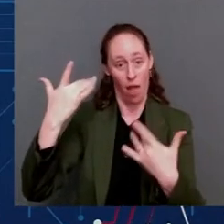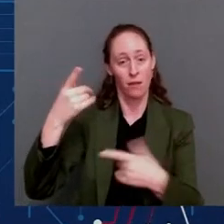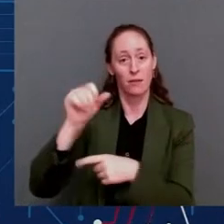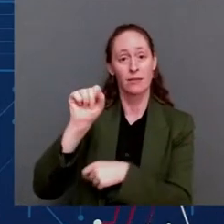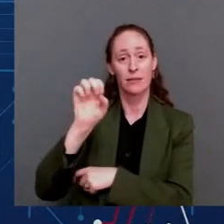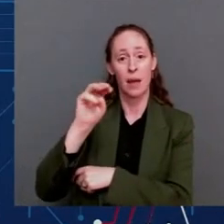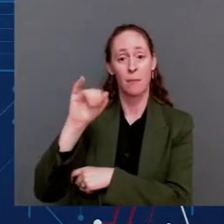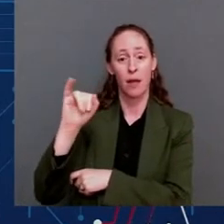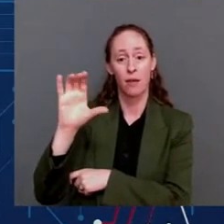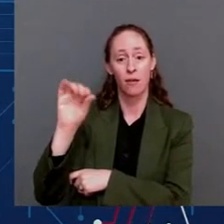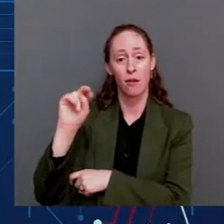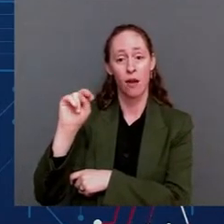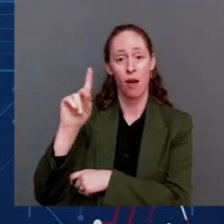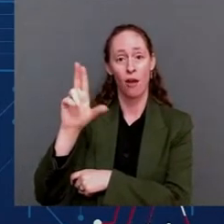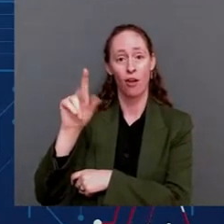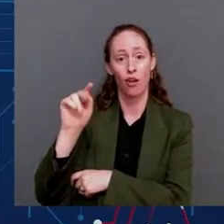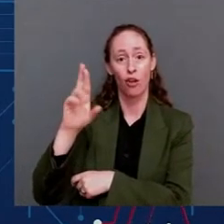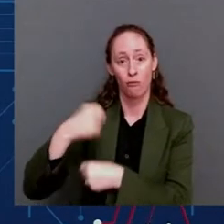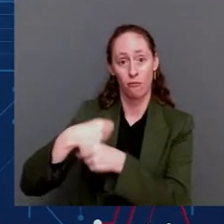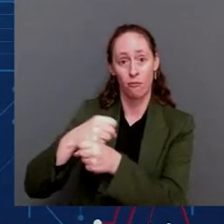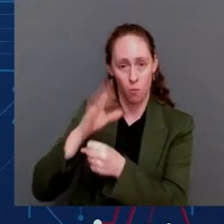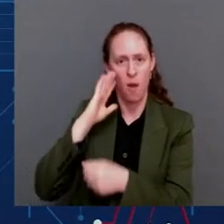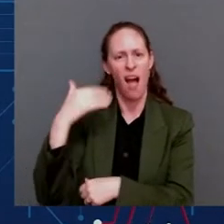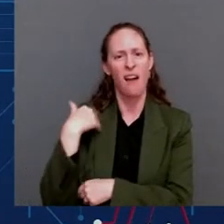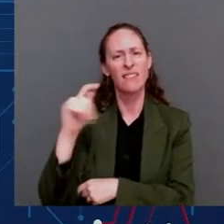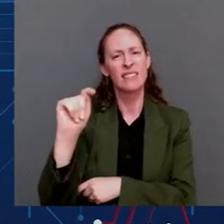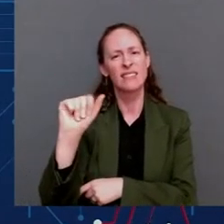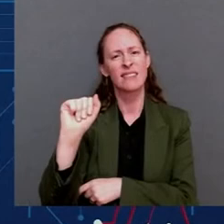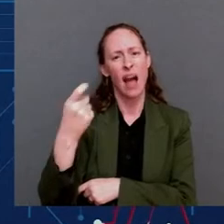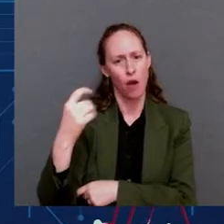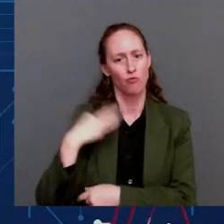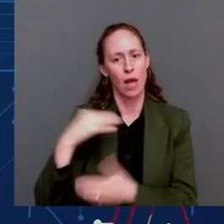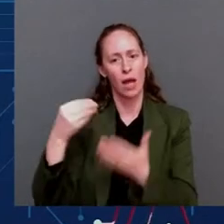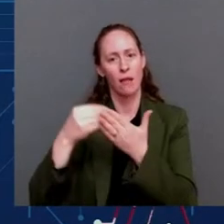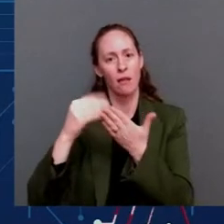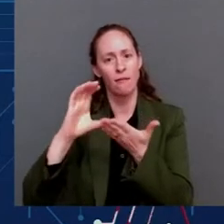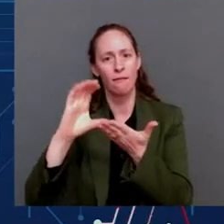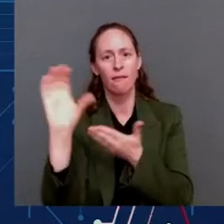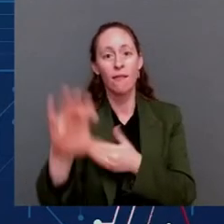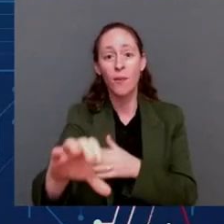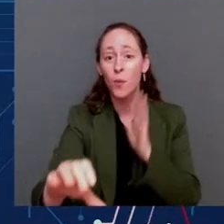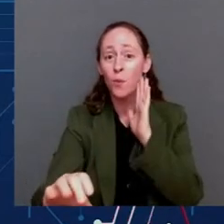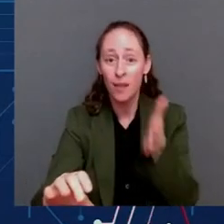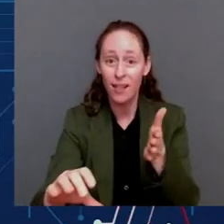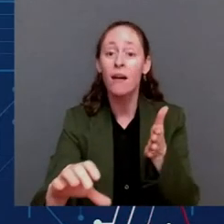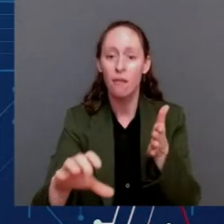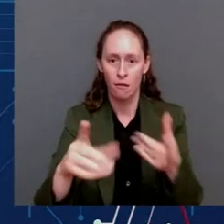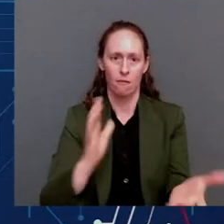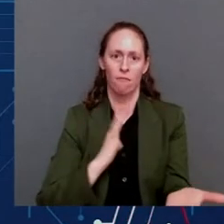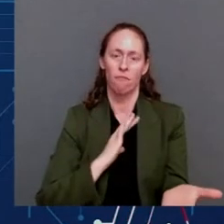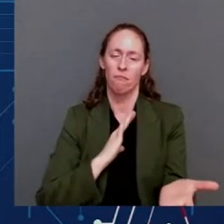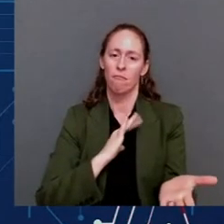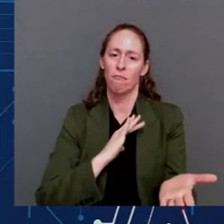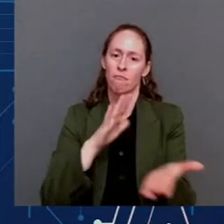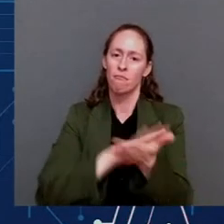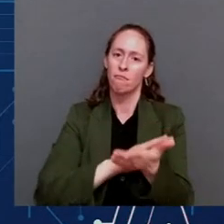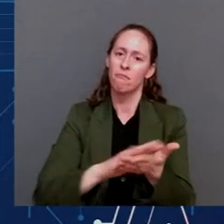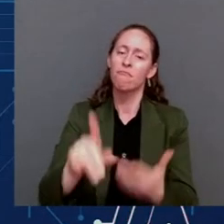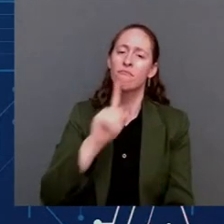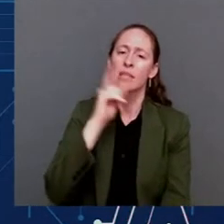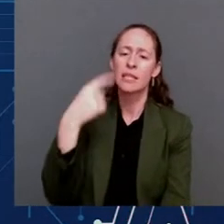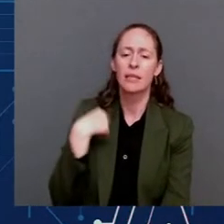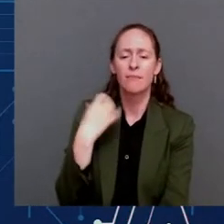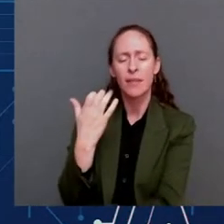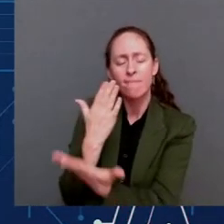And I want to give a big shout out to my friend, Congressman Dan Kildee, who has been a